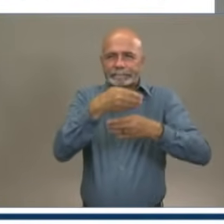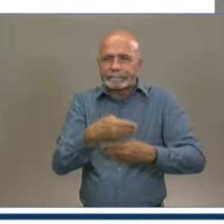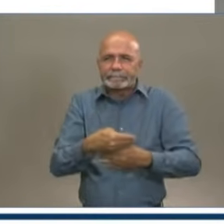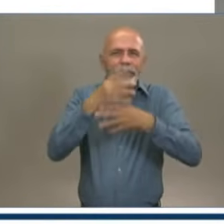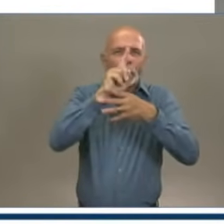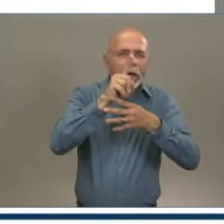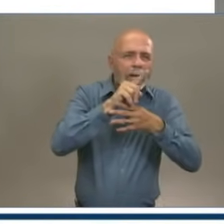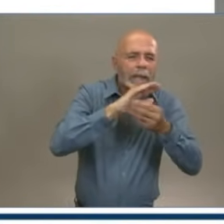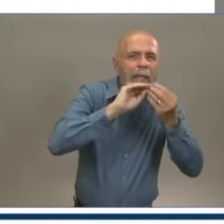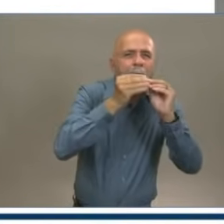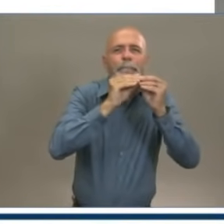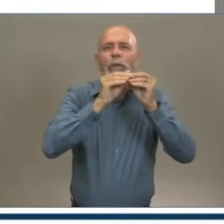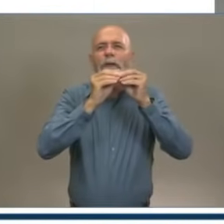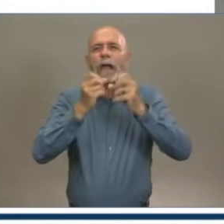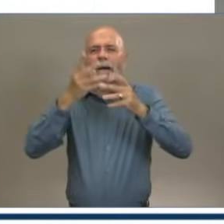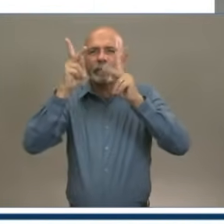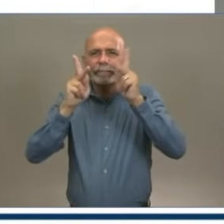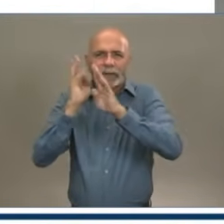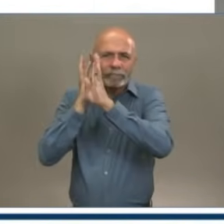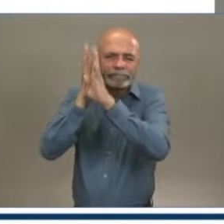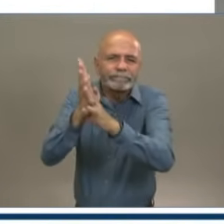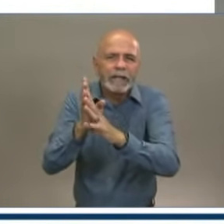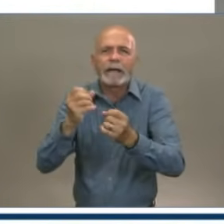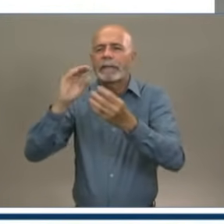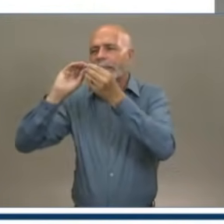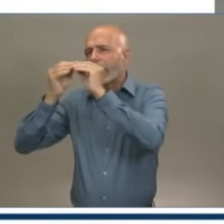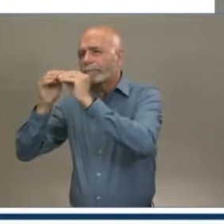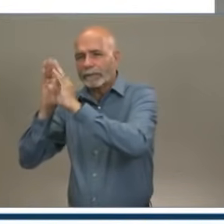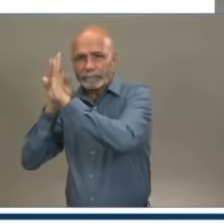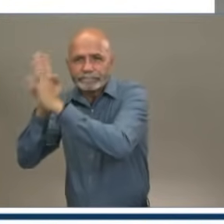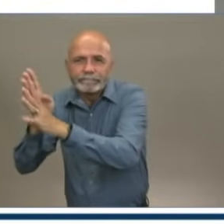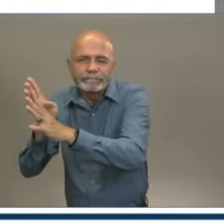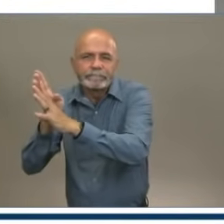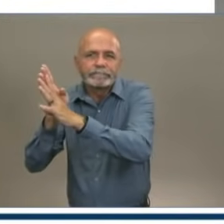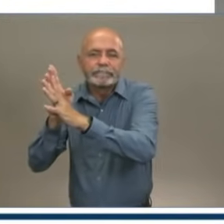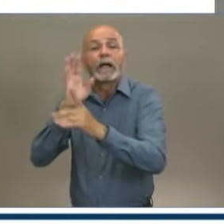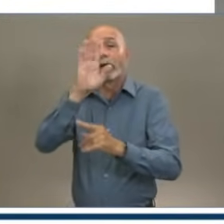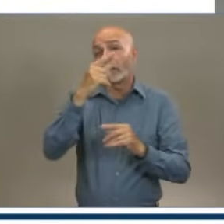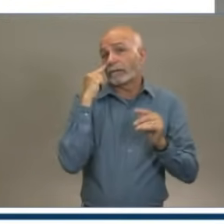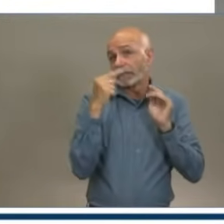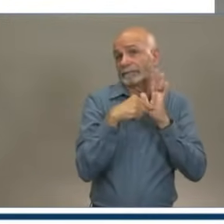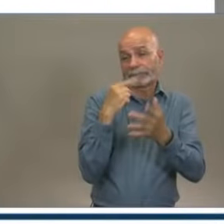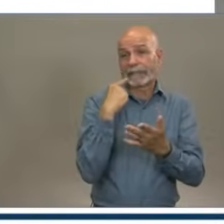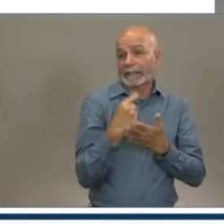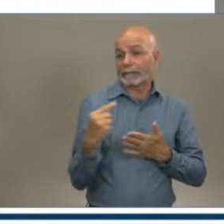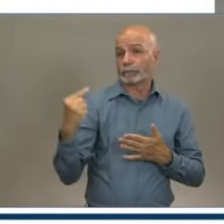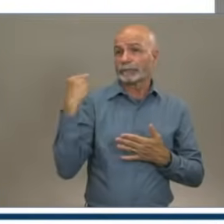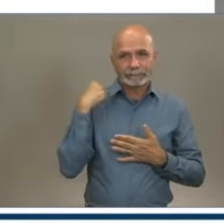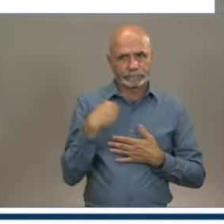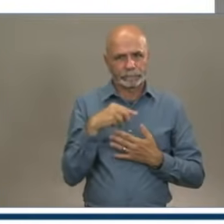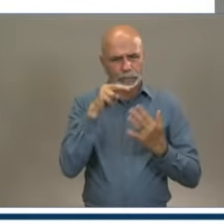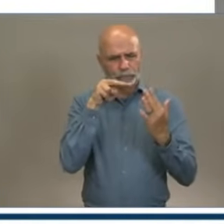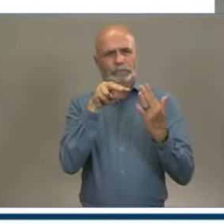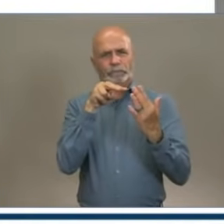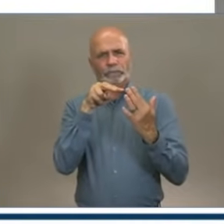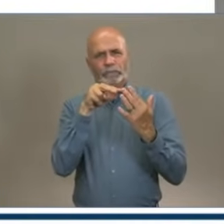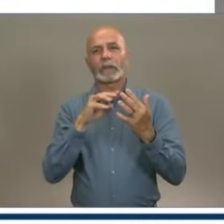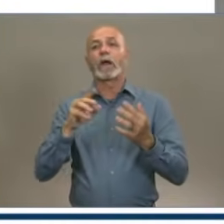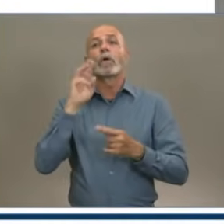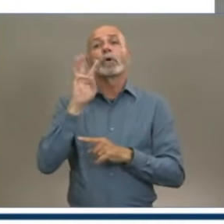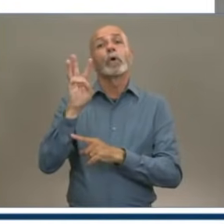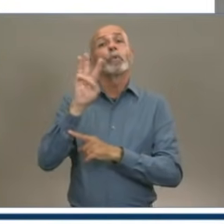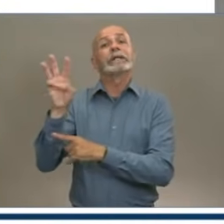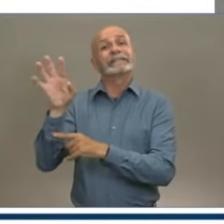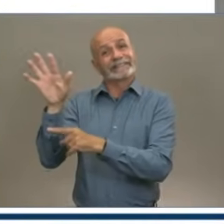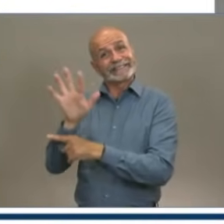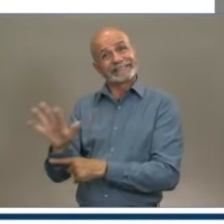is, and so I use the example. Last week we saw that there were some parts of Western Zone and